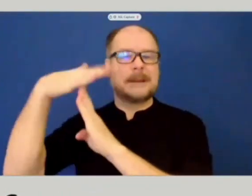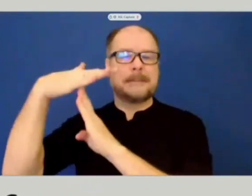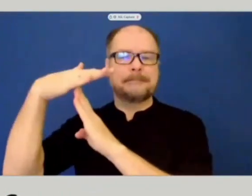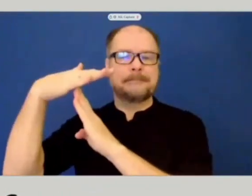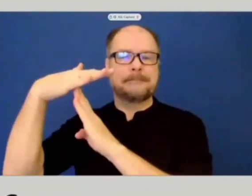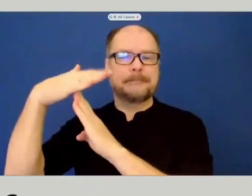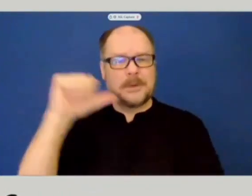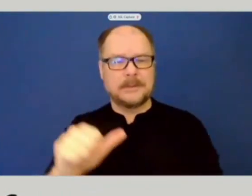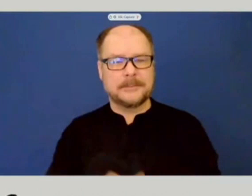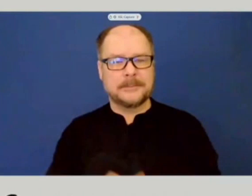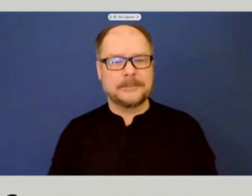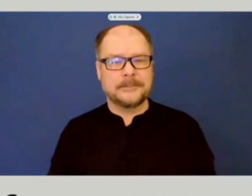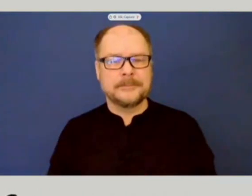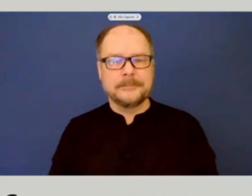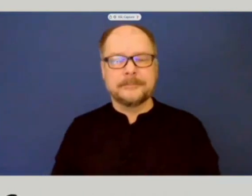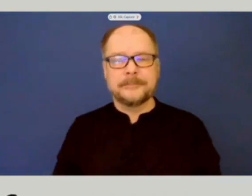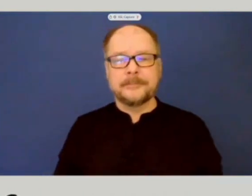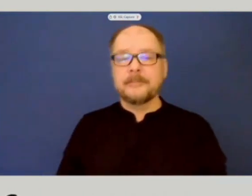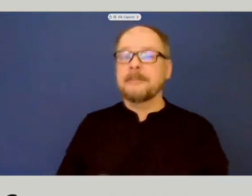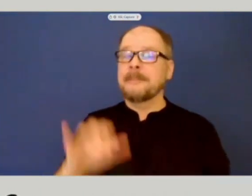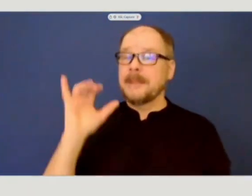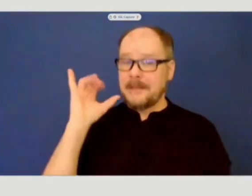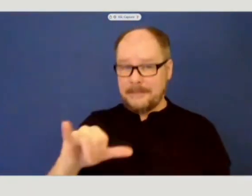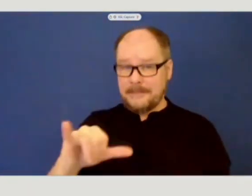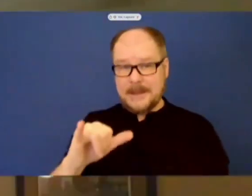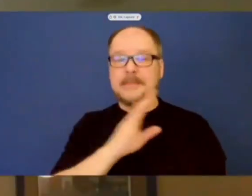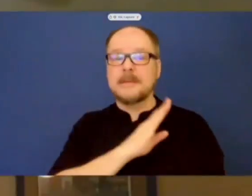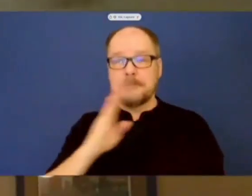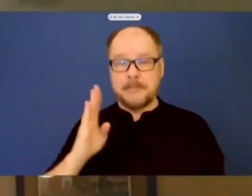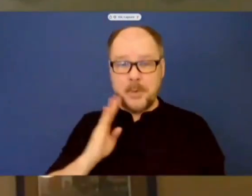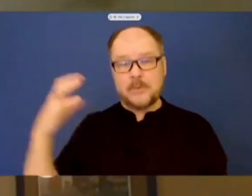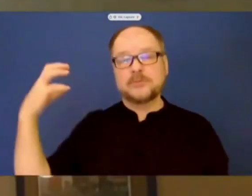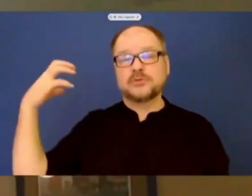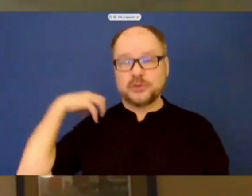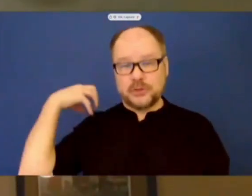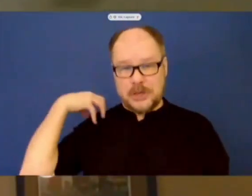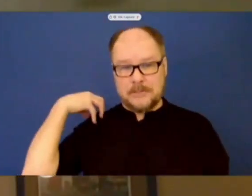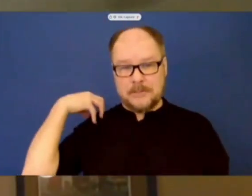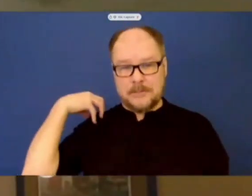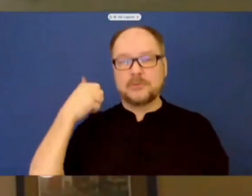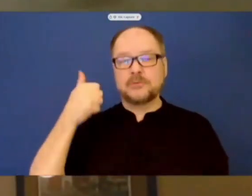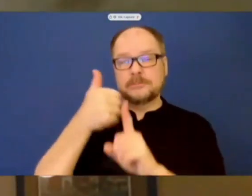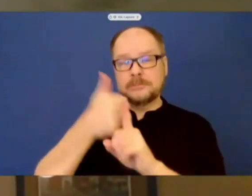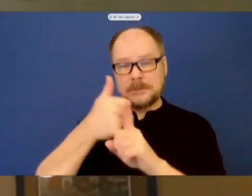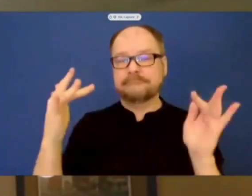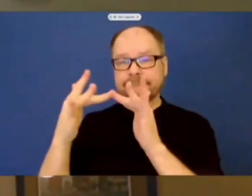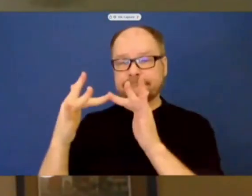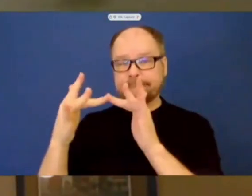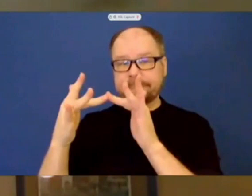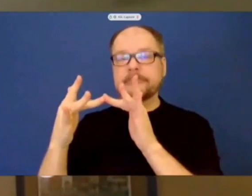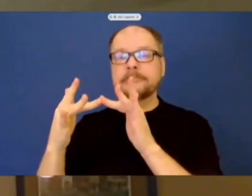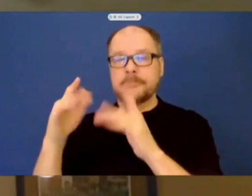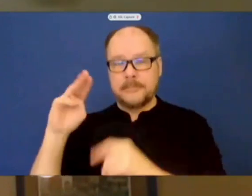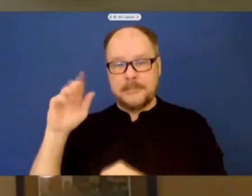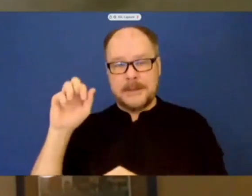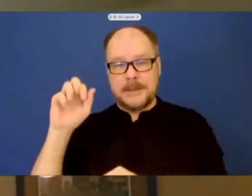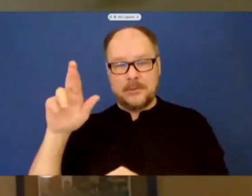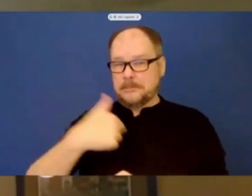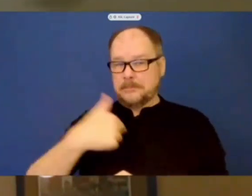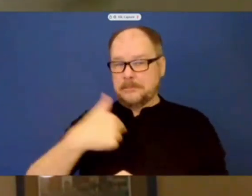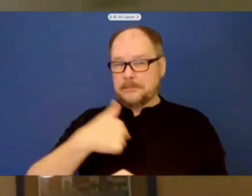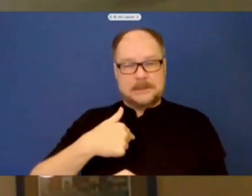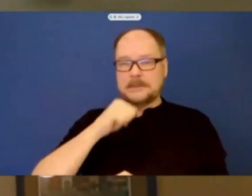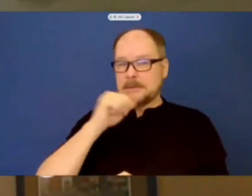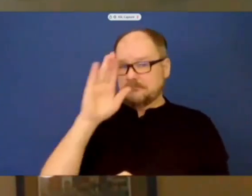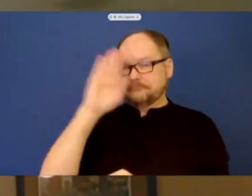Well, that would be a conversation that my chairman would have with the mayor. I would not reach out to the mayor personally, but I had had conversations with the city manager who said he